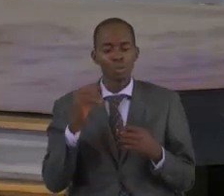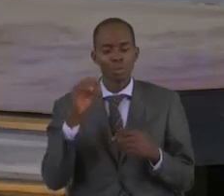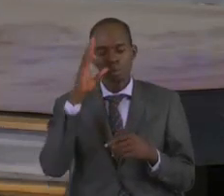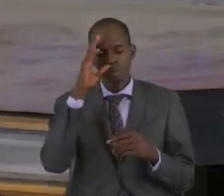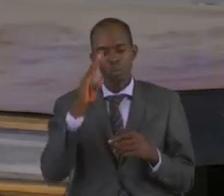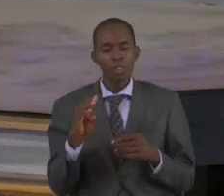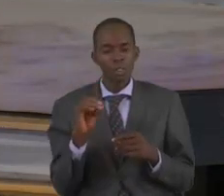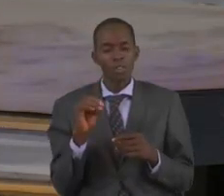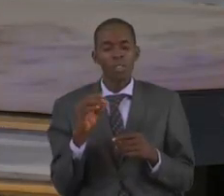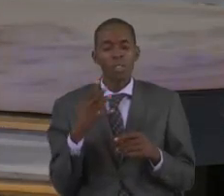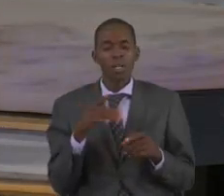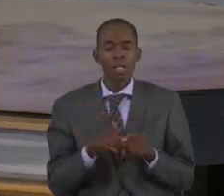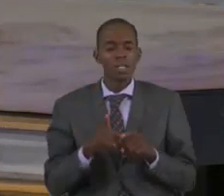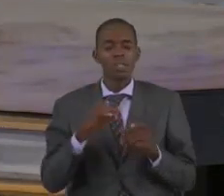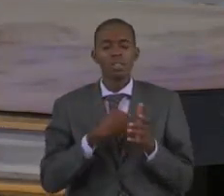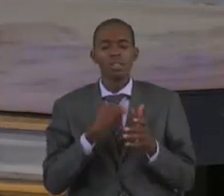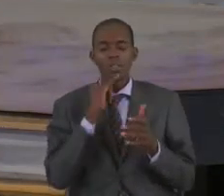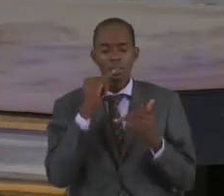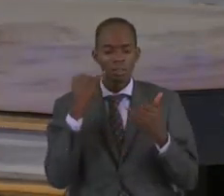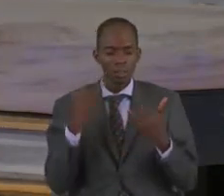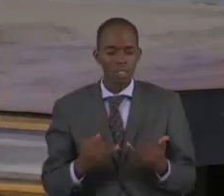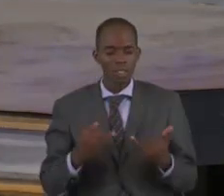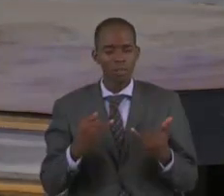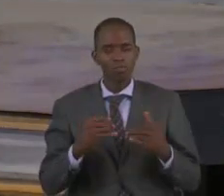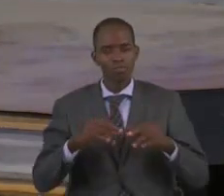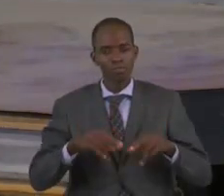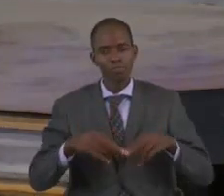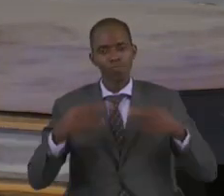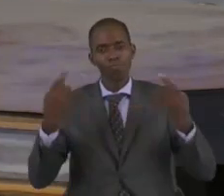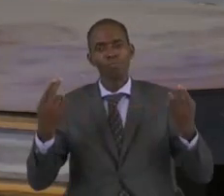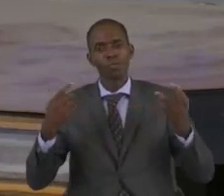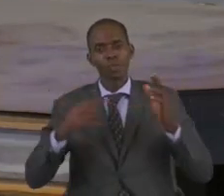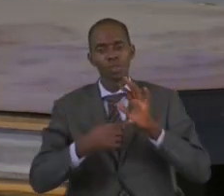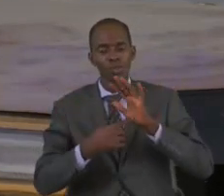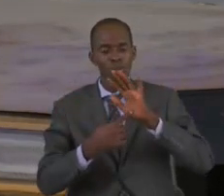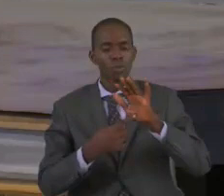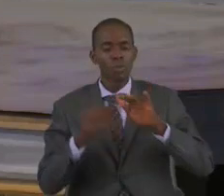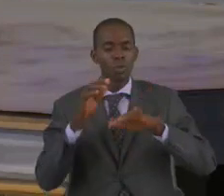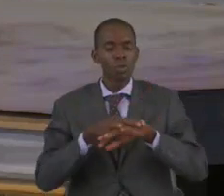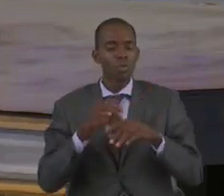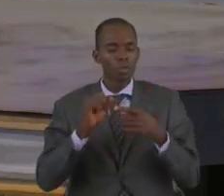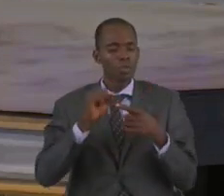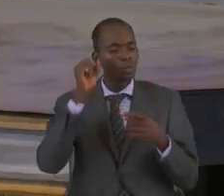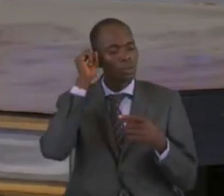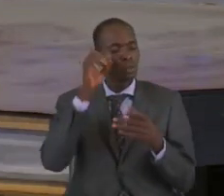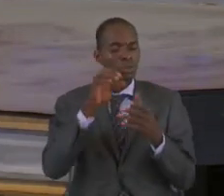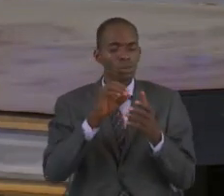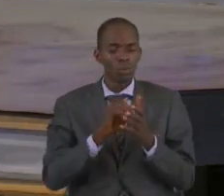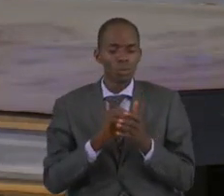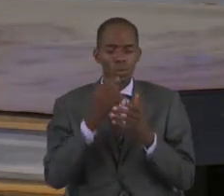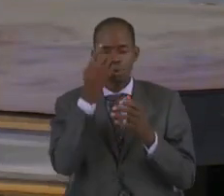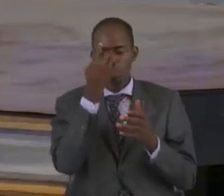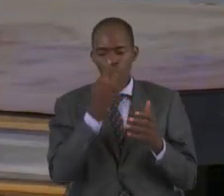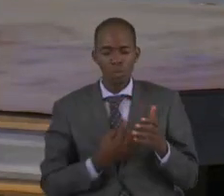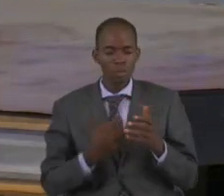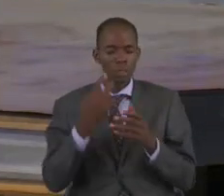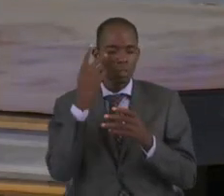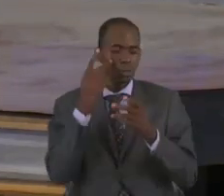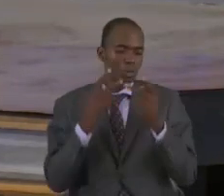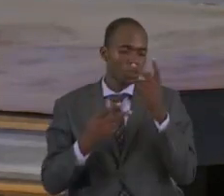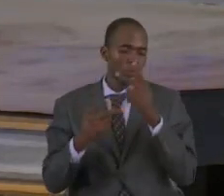as it is now revealed unto his holy apostles and